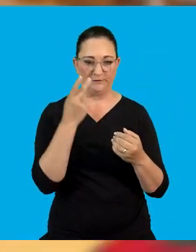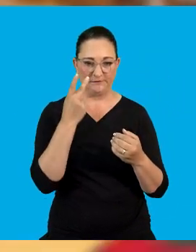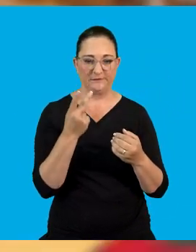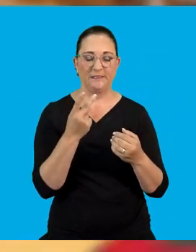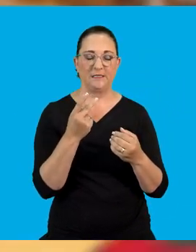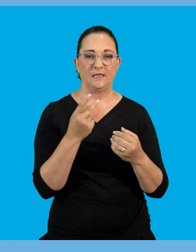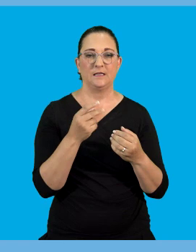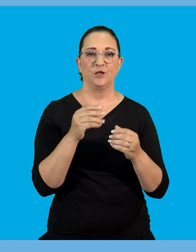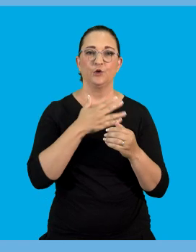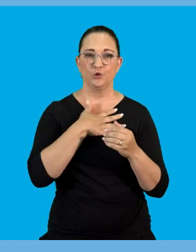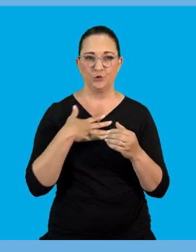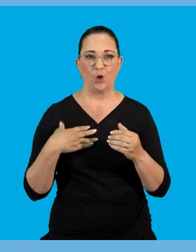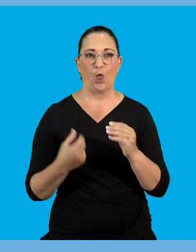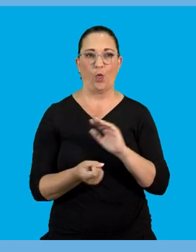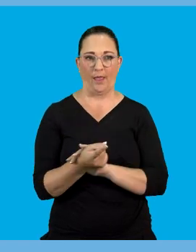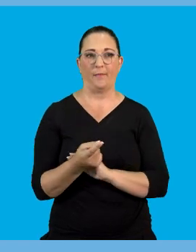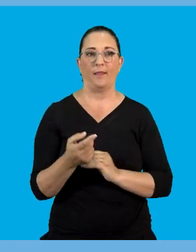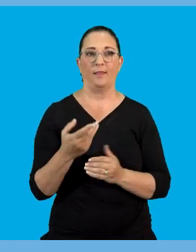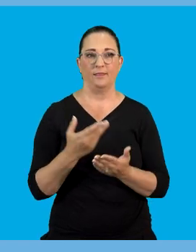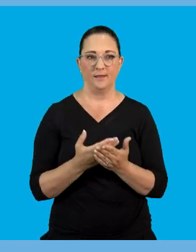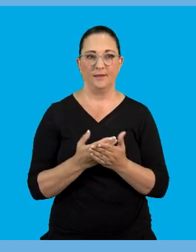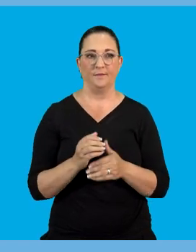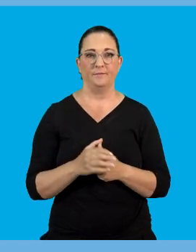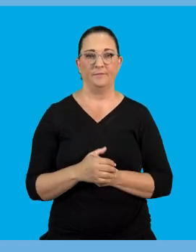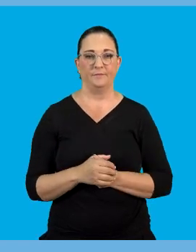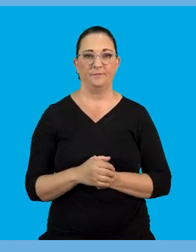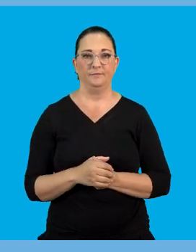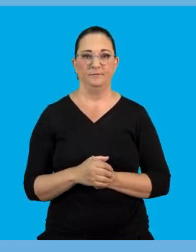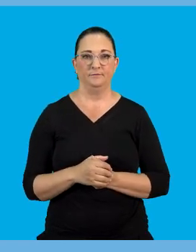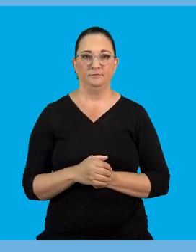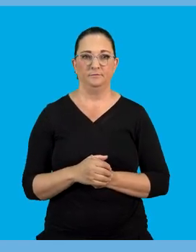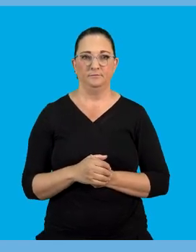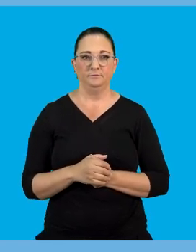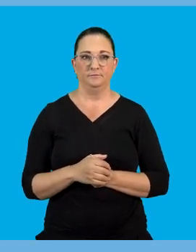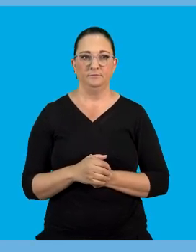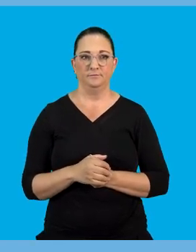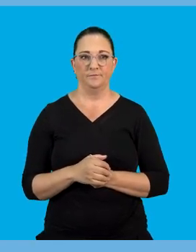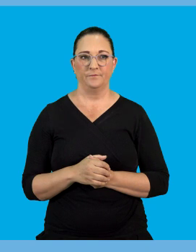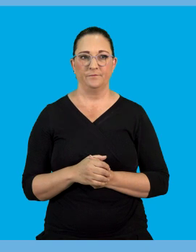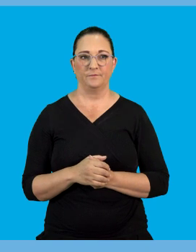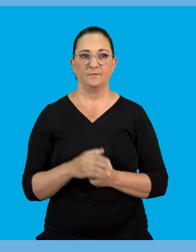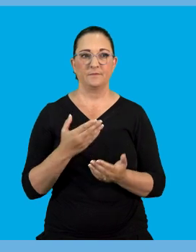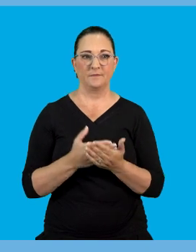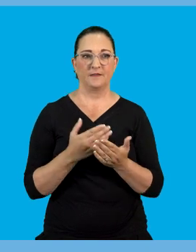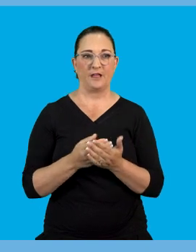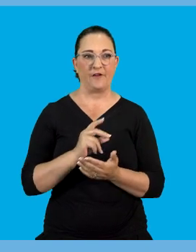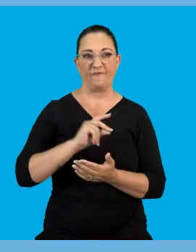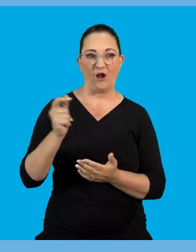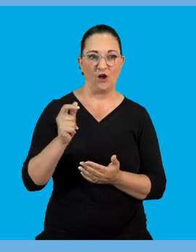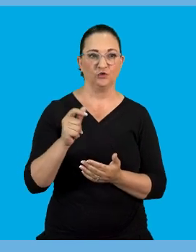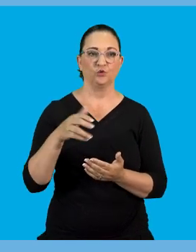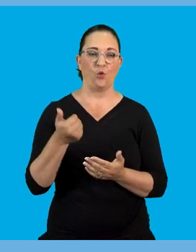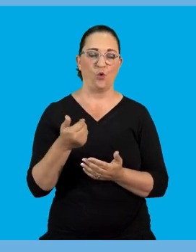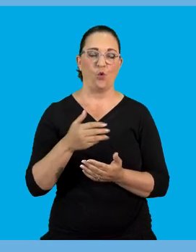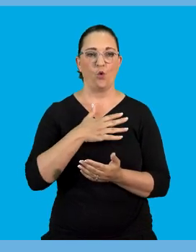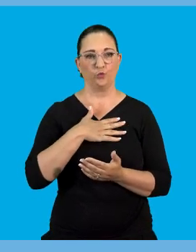that that's basically the electric discharge and it is happening slowly. So we have now those two examples of electric